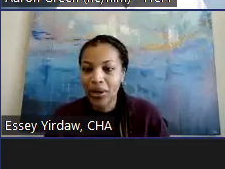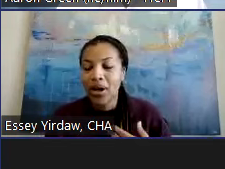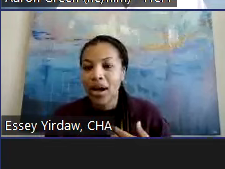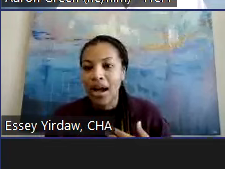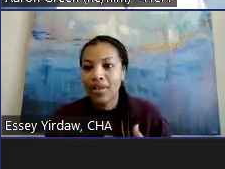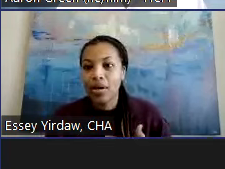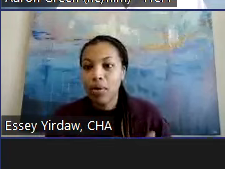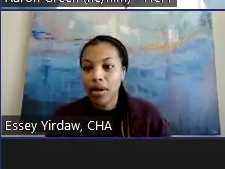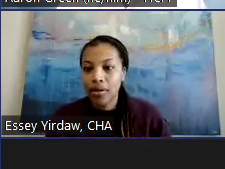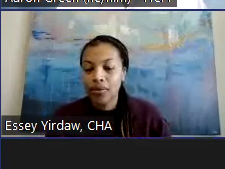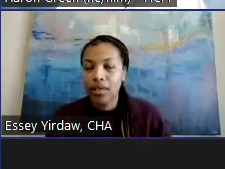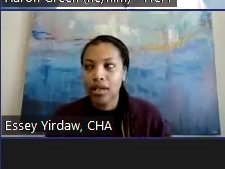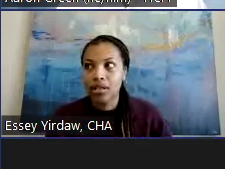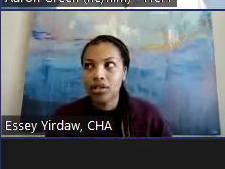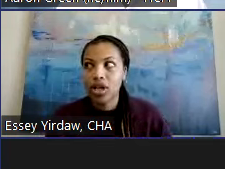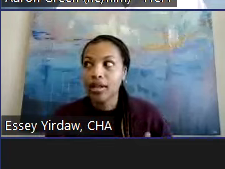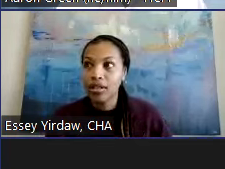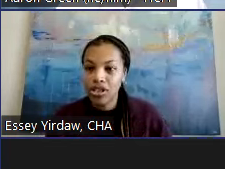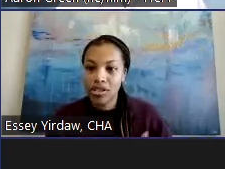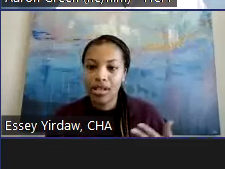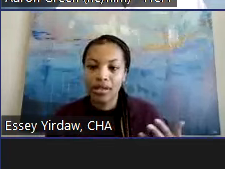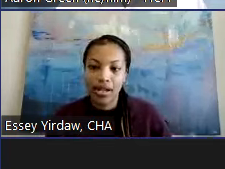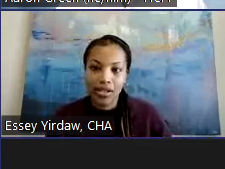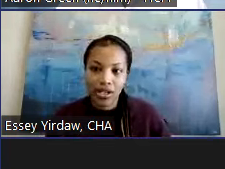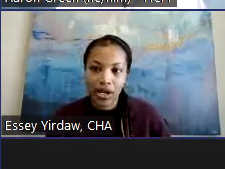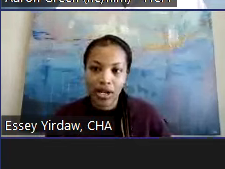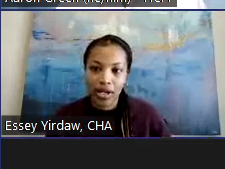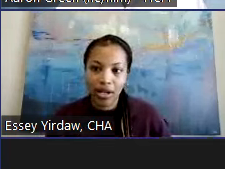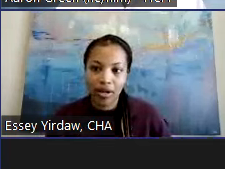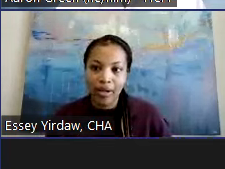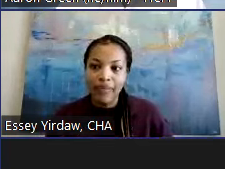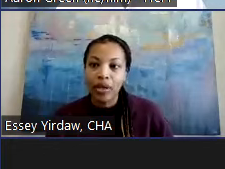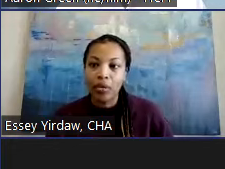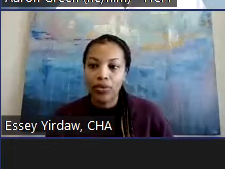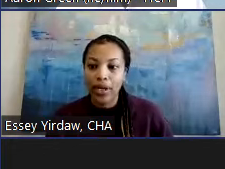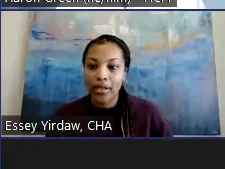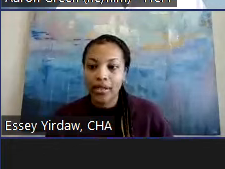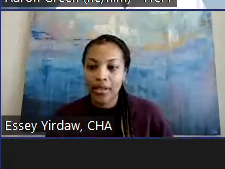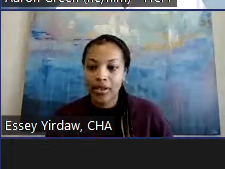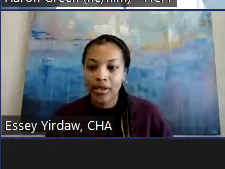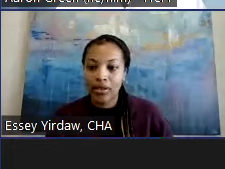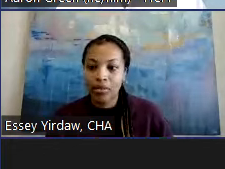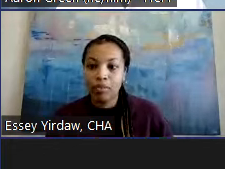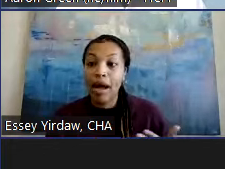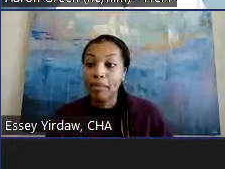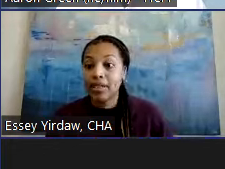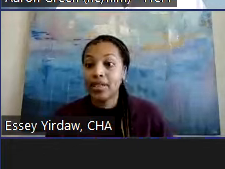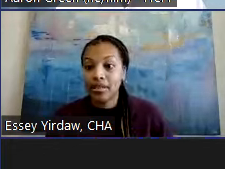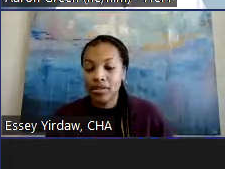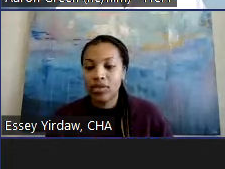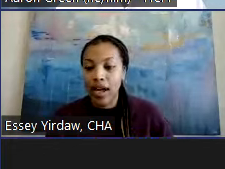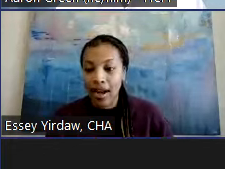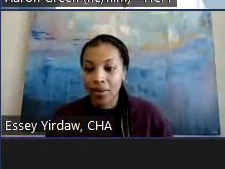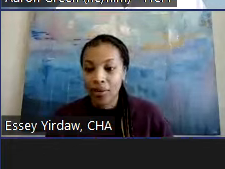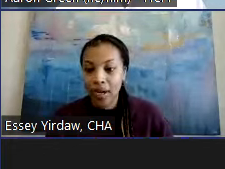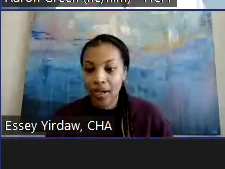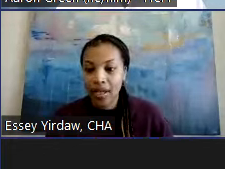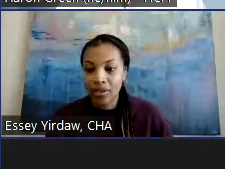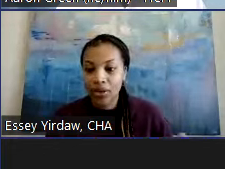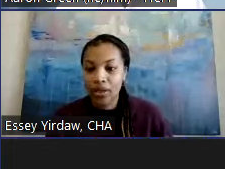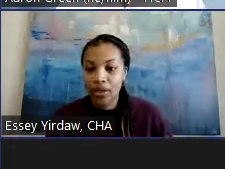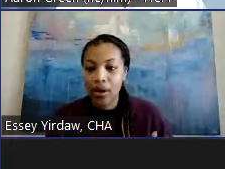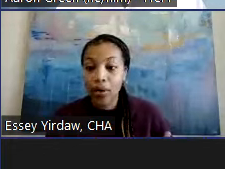so I think one of the challenges that the SHIE will face is mapping that out,